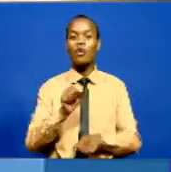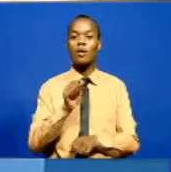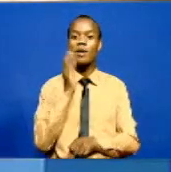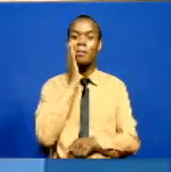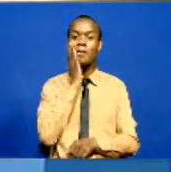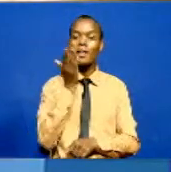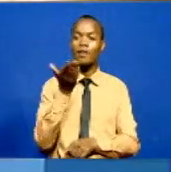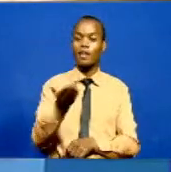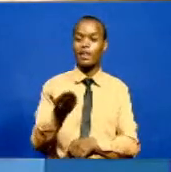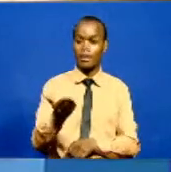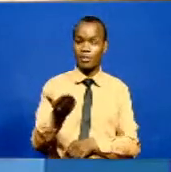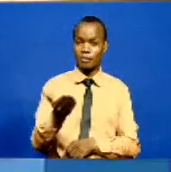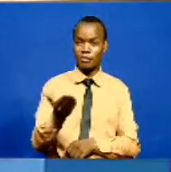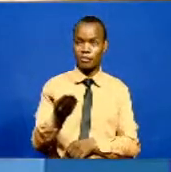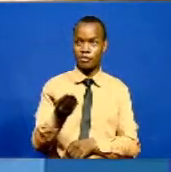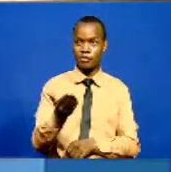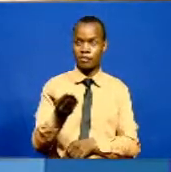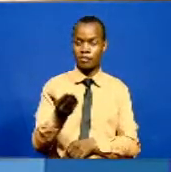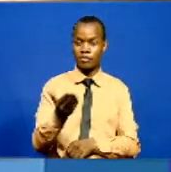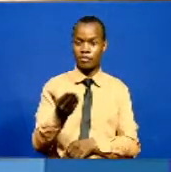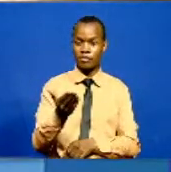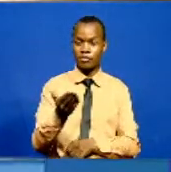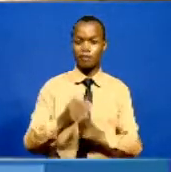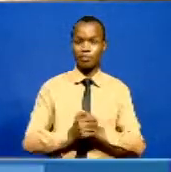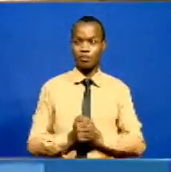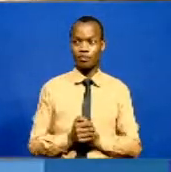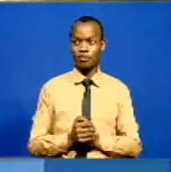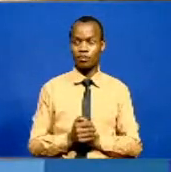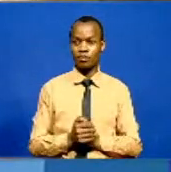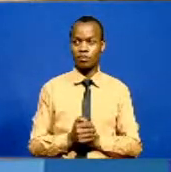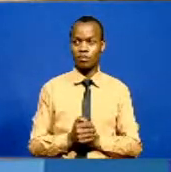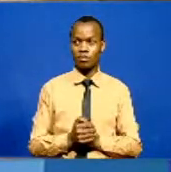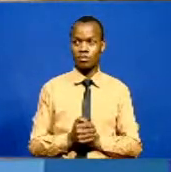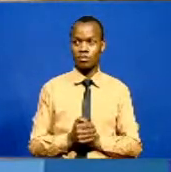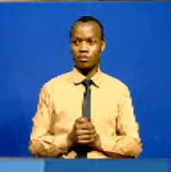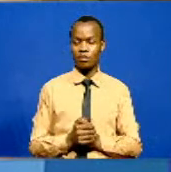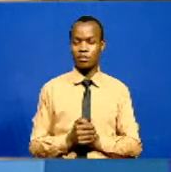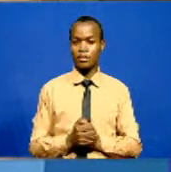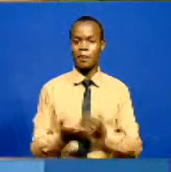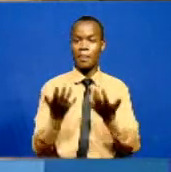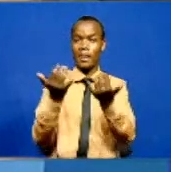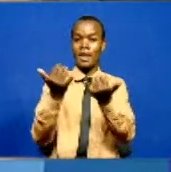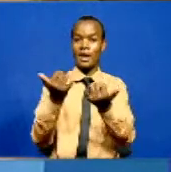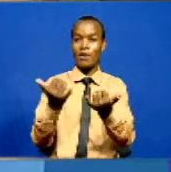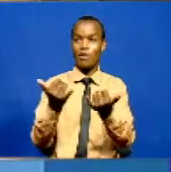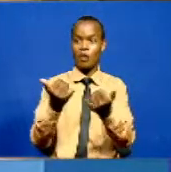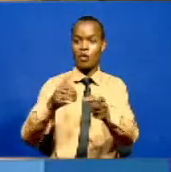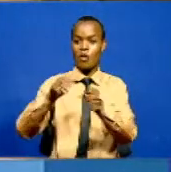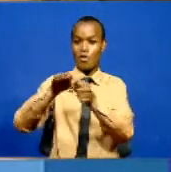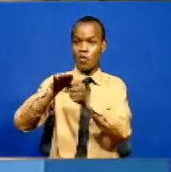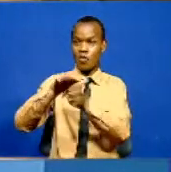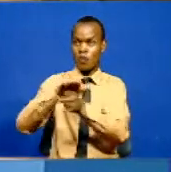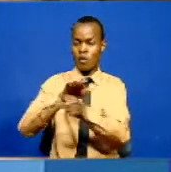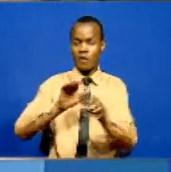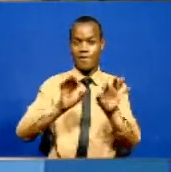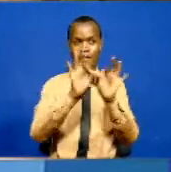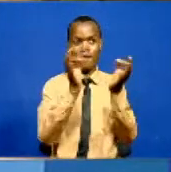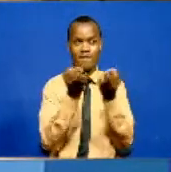to the grandpa who has gone to sleep. And now, the entire